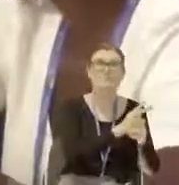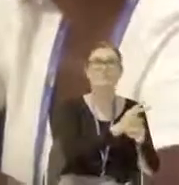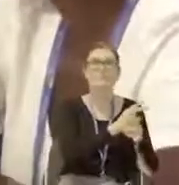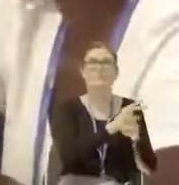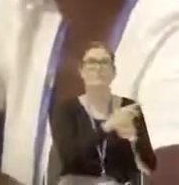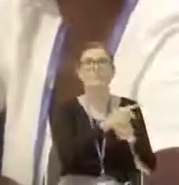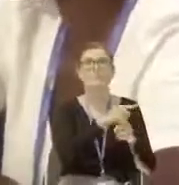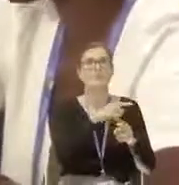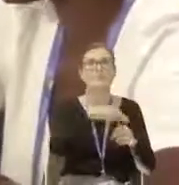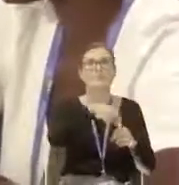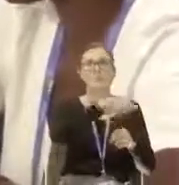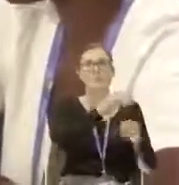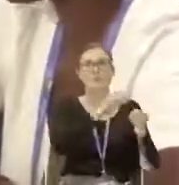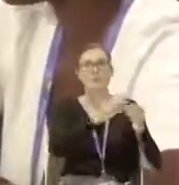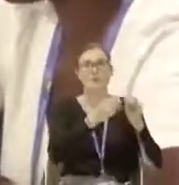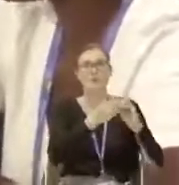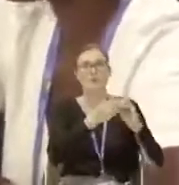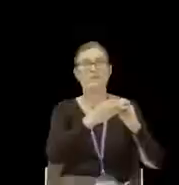you, Madam Chairperson.